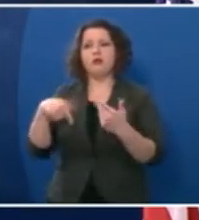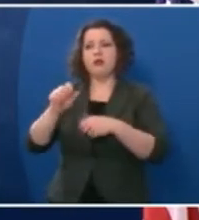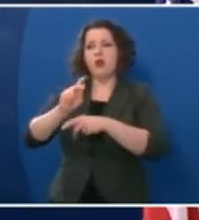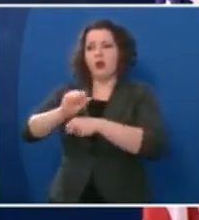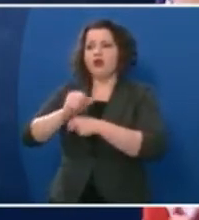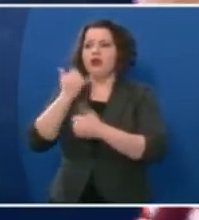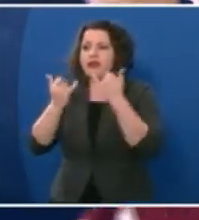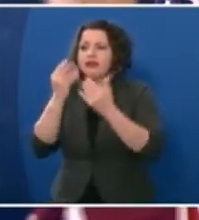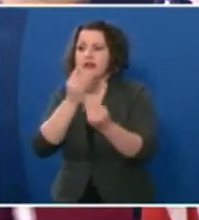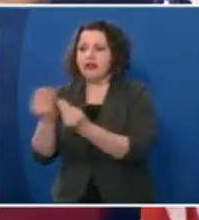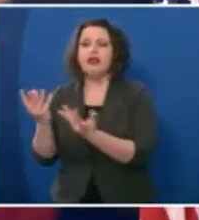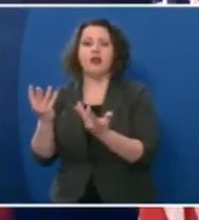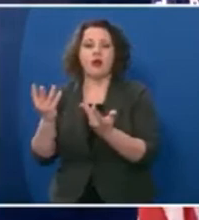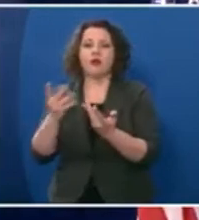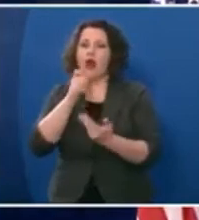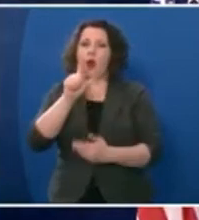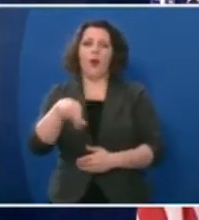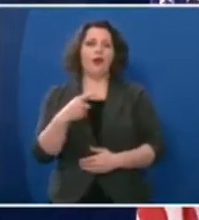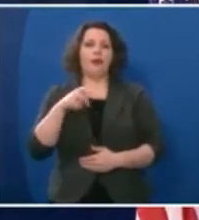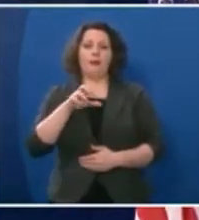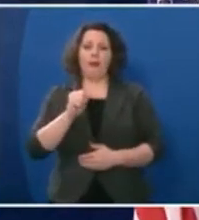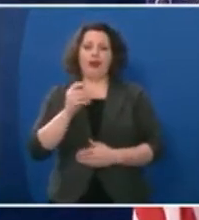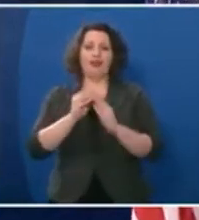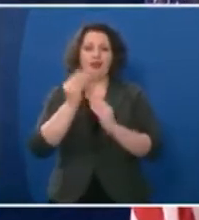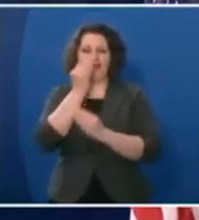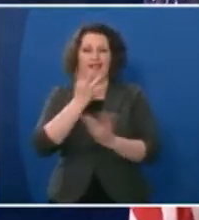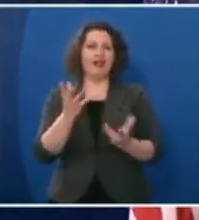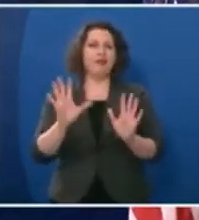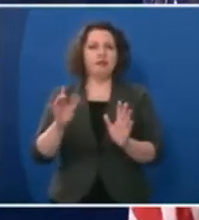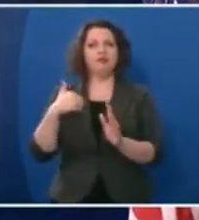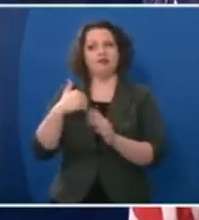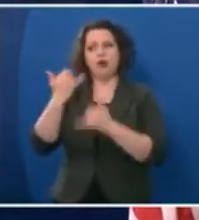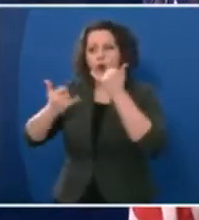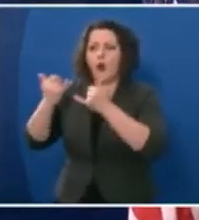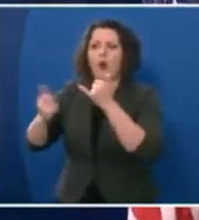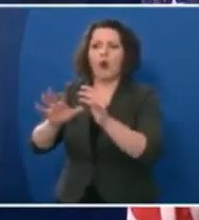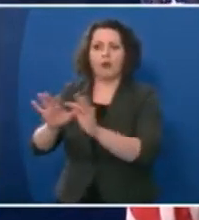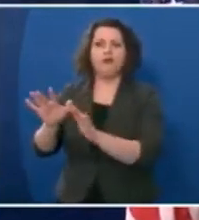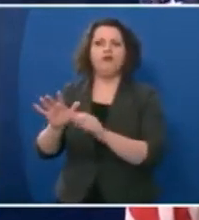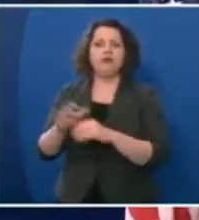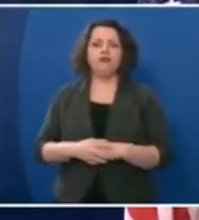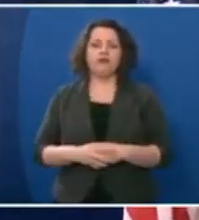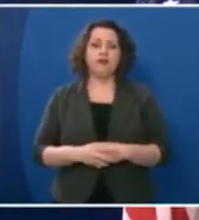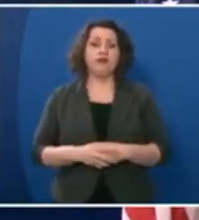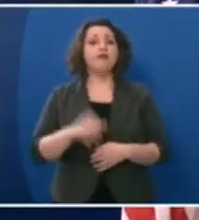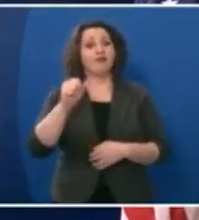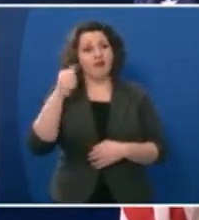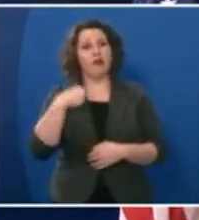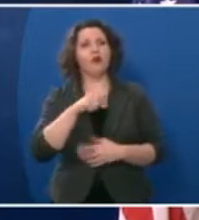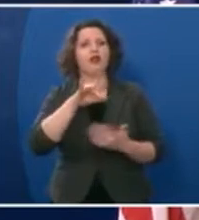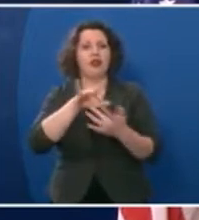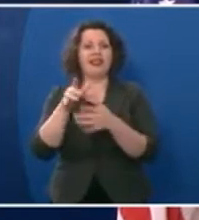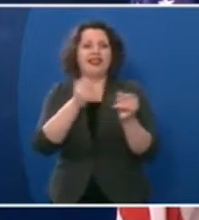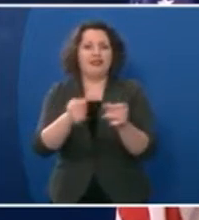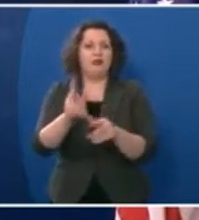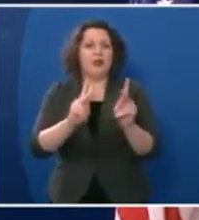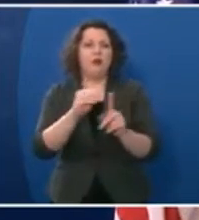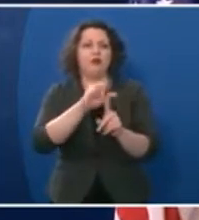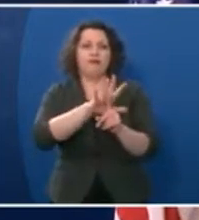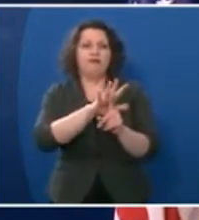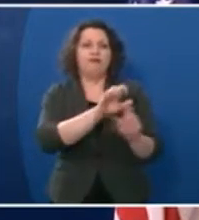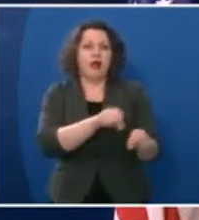a really good point. I forgot that through that we actually do make the contacts with the individuals who have